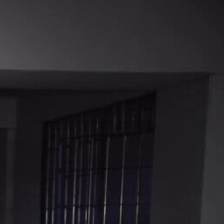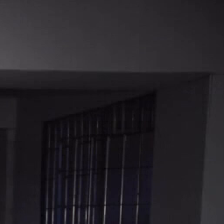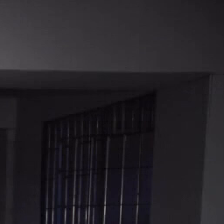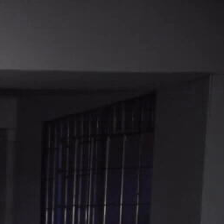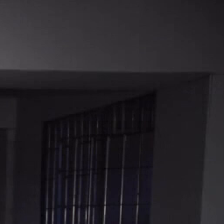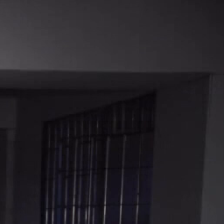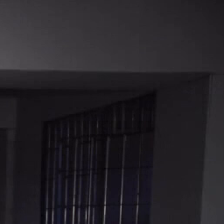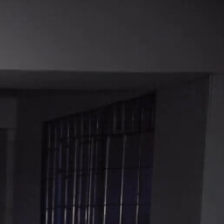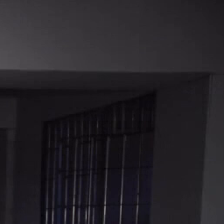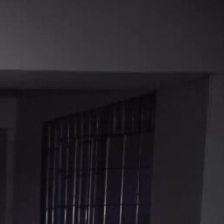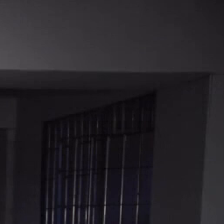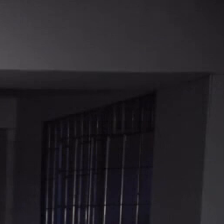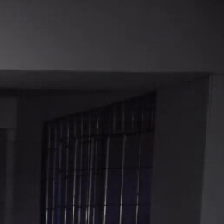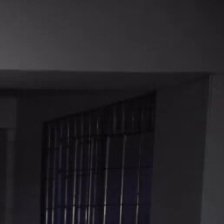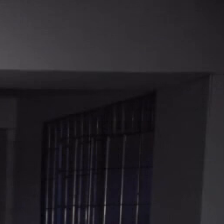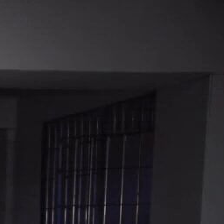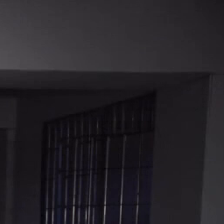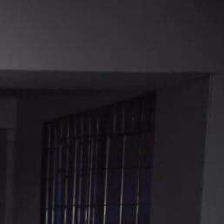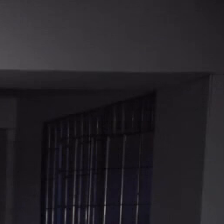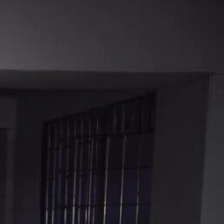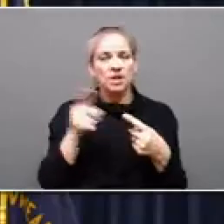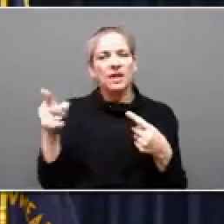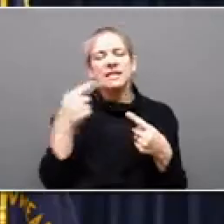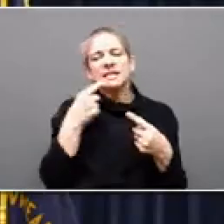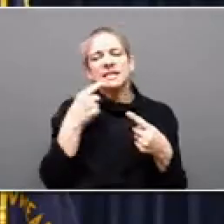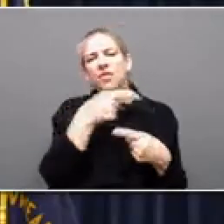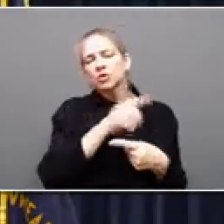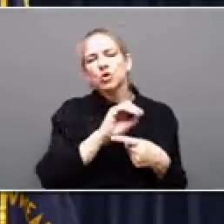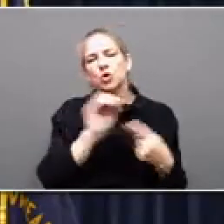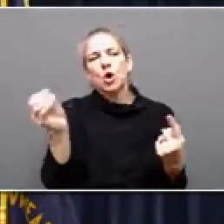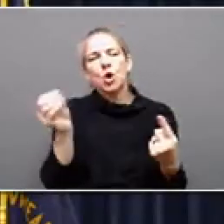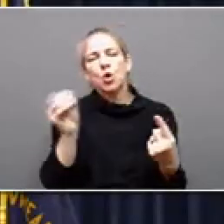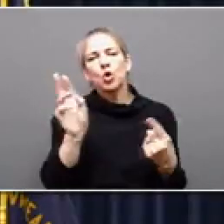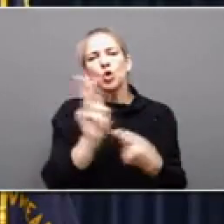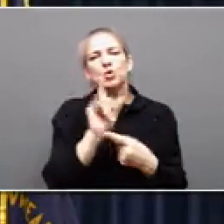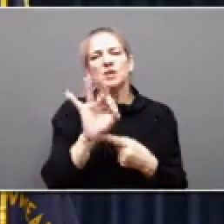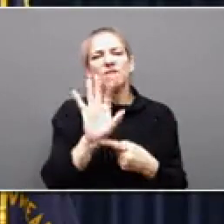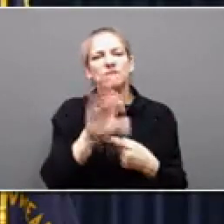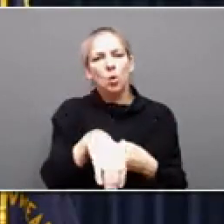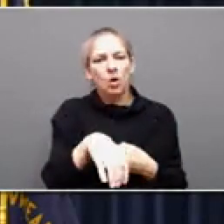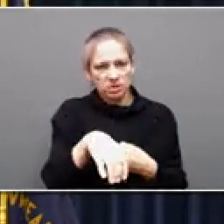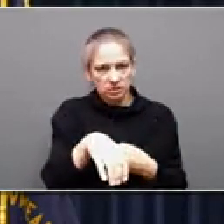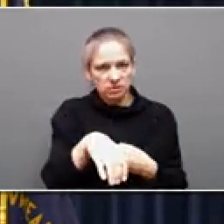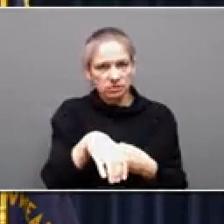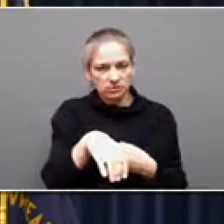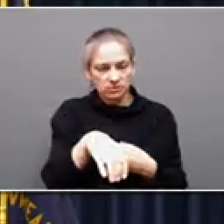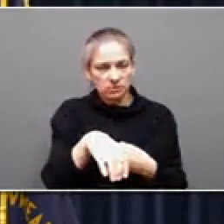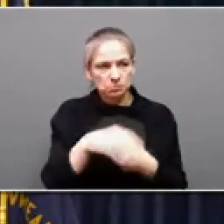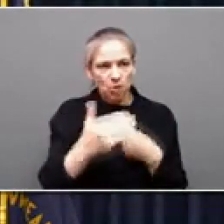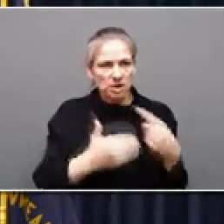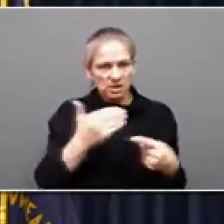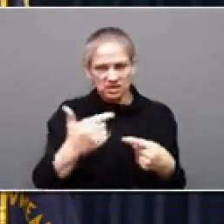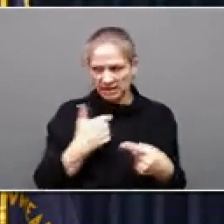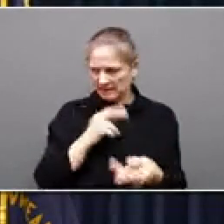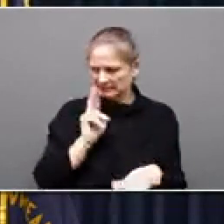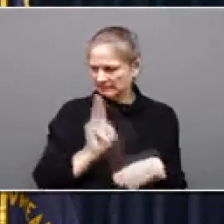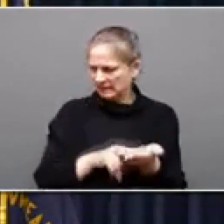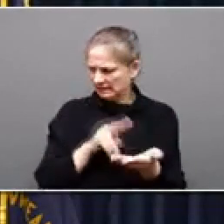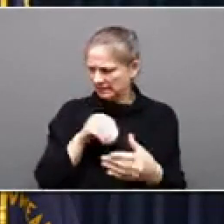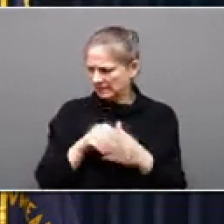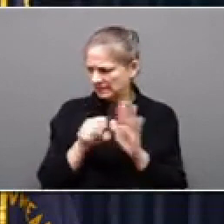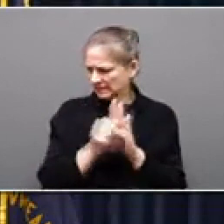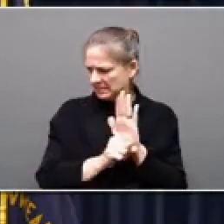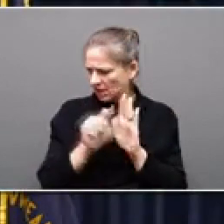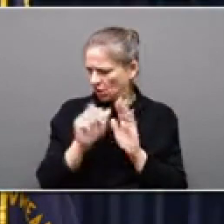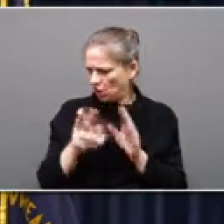entirely wrong. The first is they say that there is no use of force procedure. I signed it into state law through